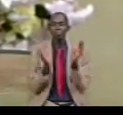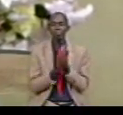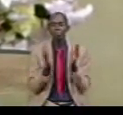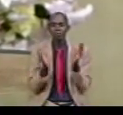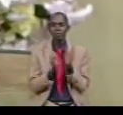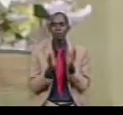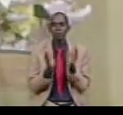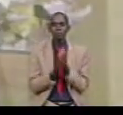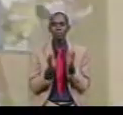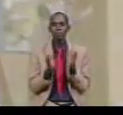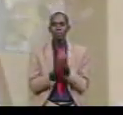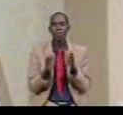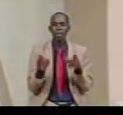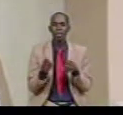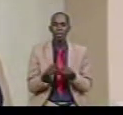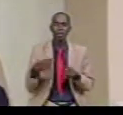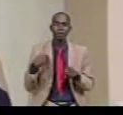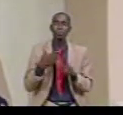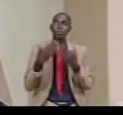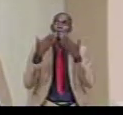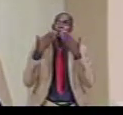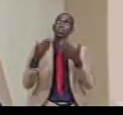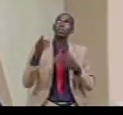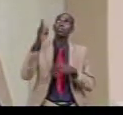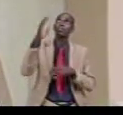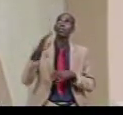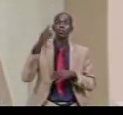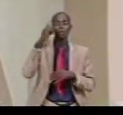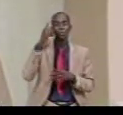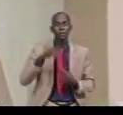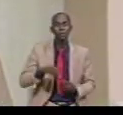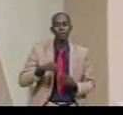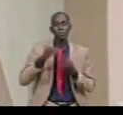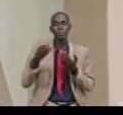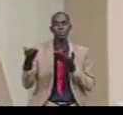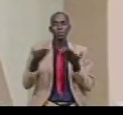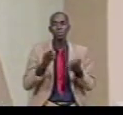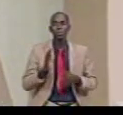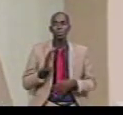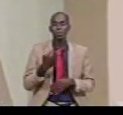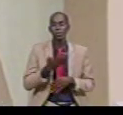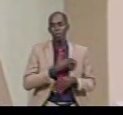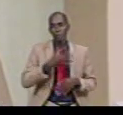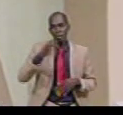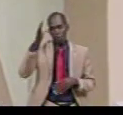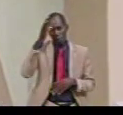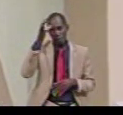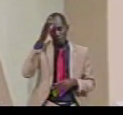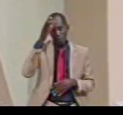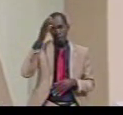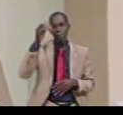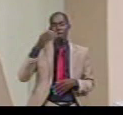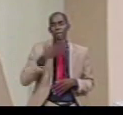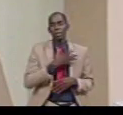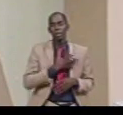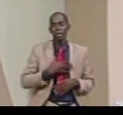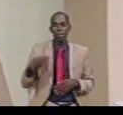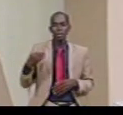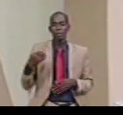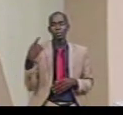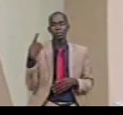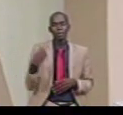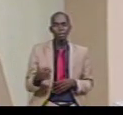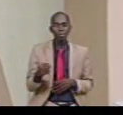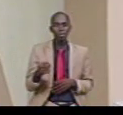appreciation as we thank God for the special sacrifice of our founder, our father, the forerunner